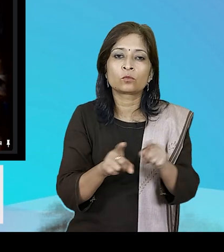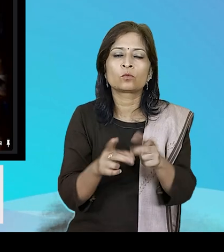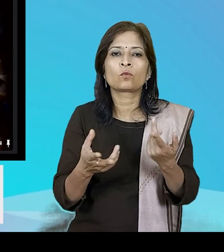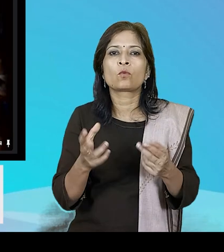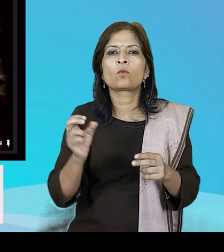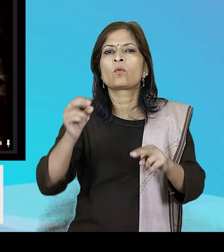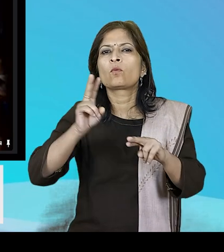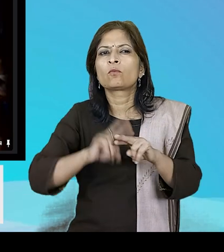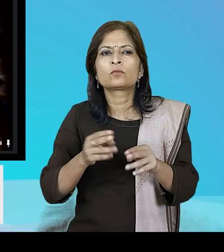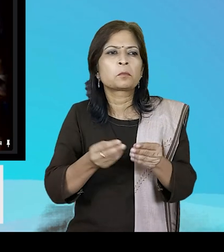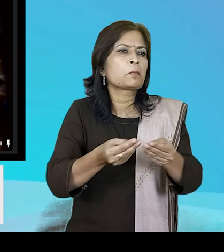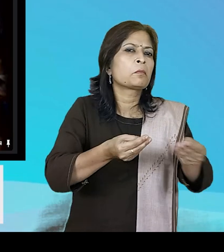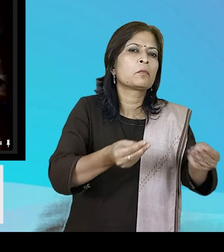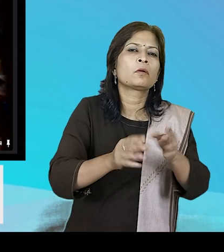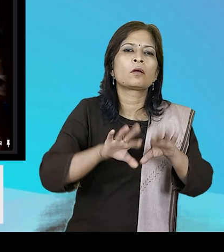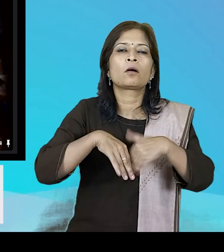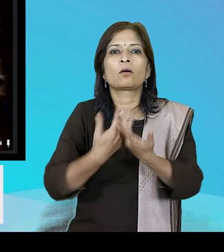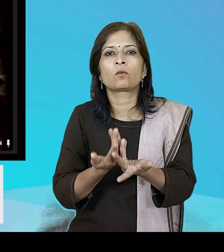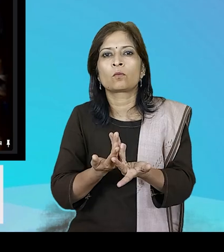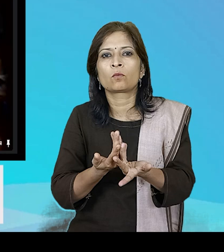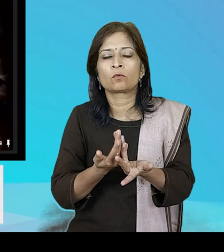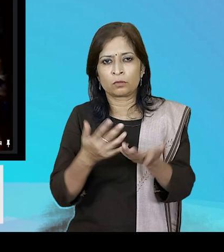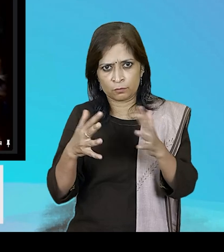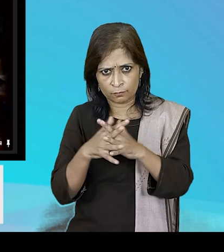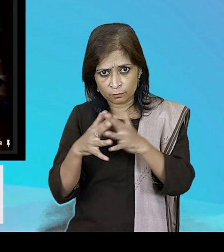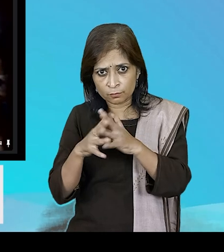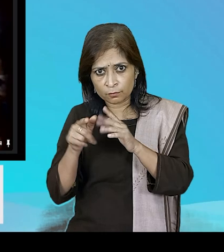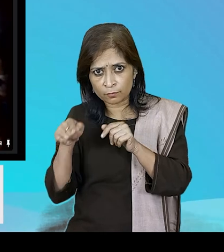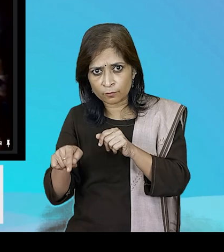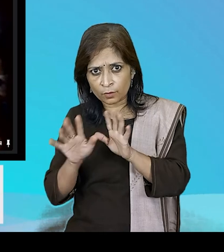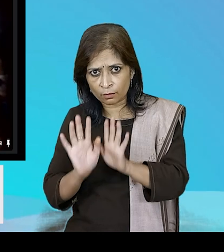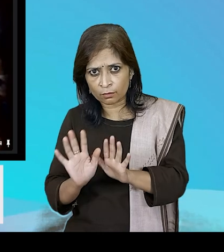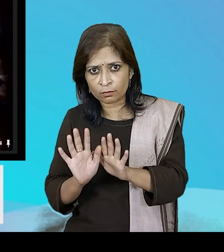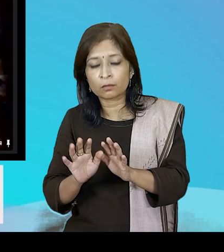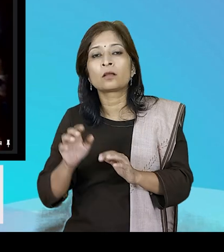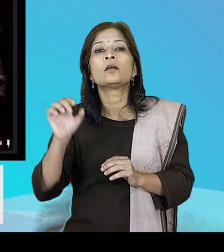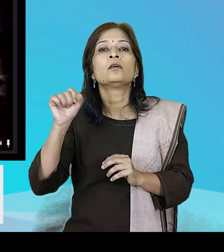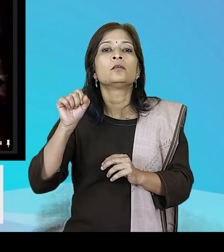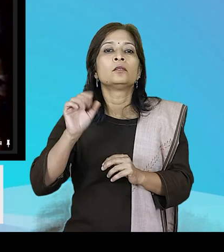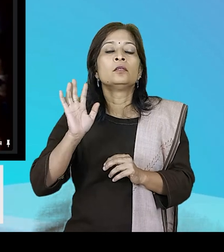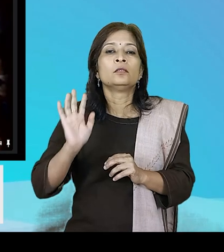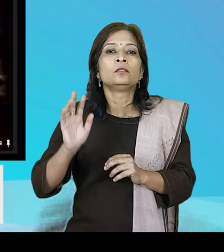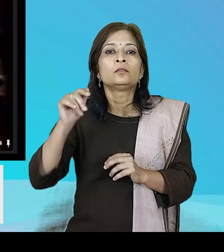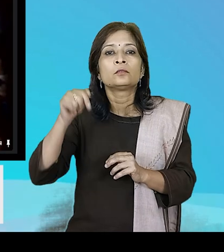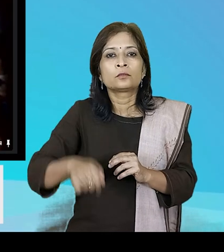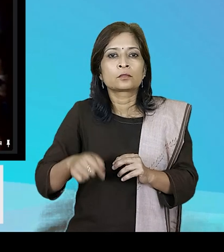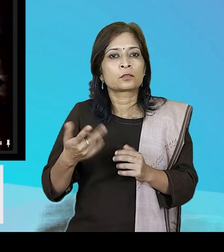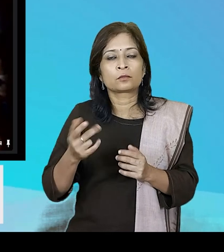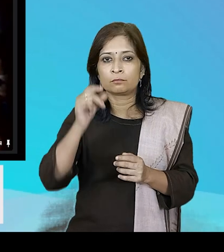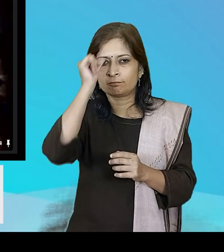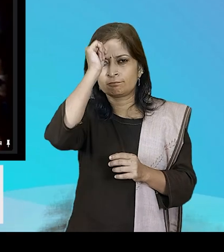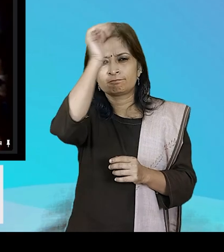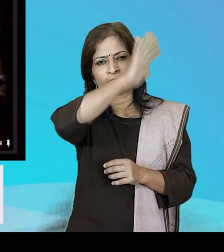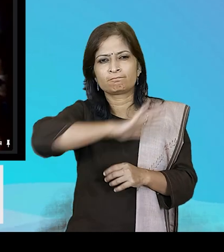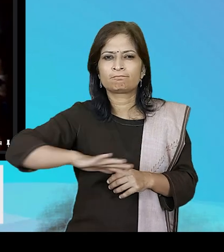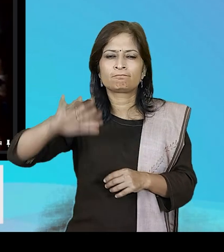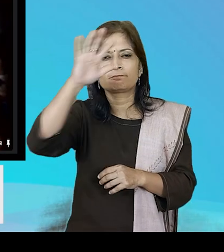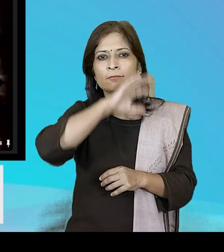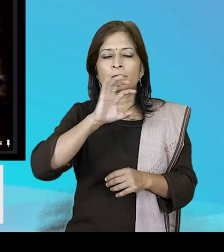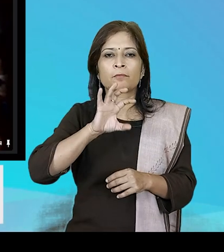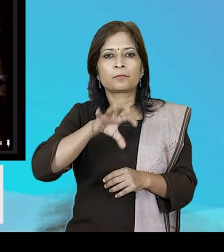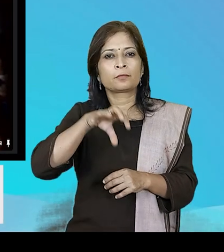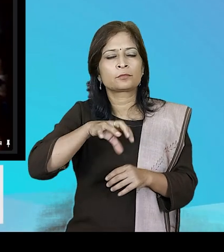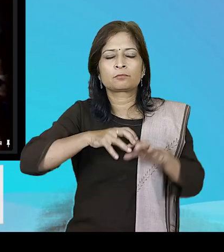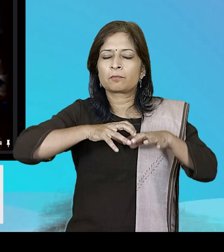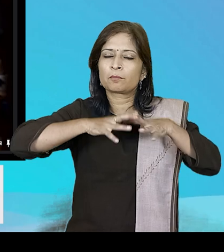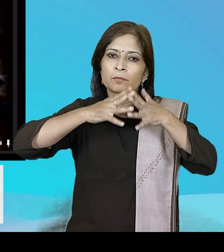the nearest passport office? Is it mentioned in the website as well? So we understand that India's a very